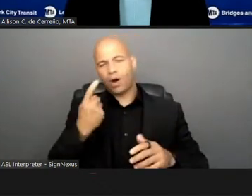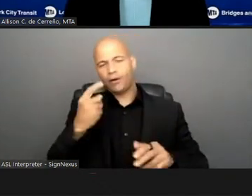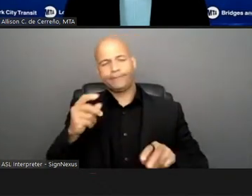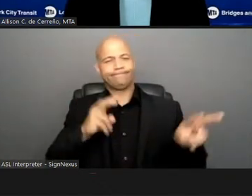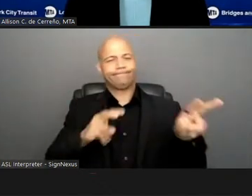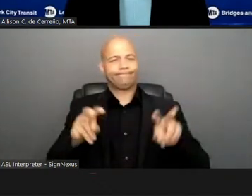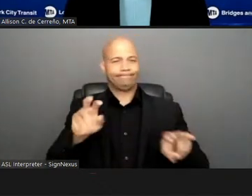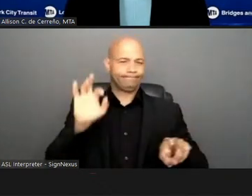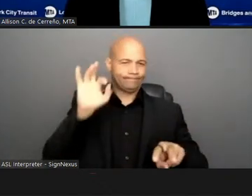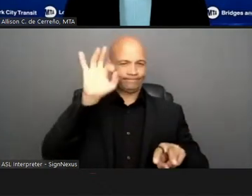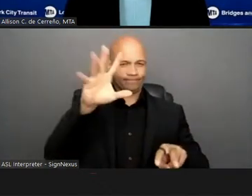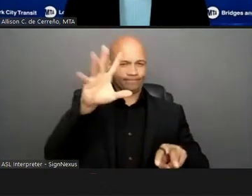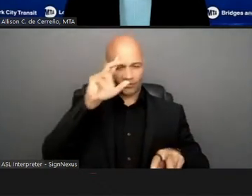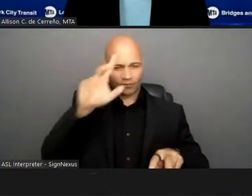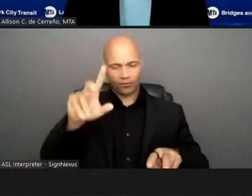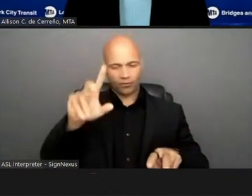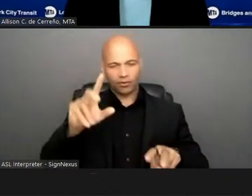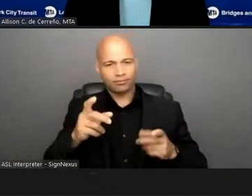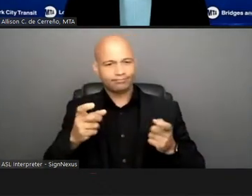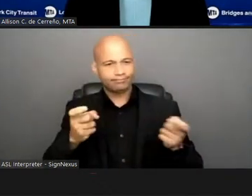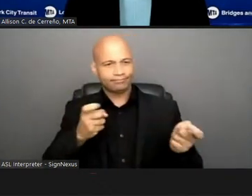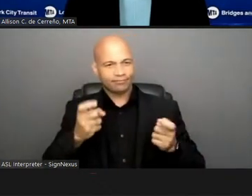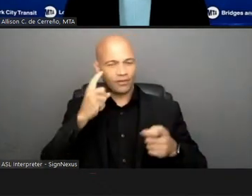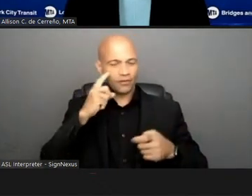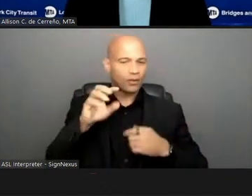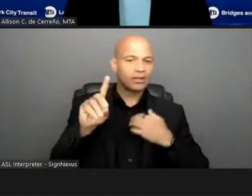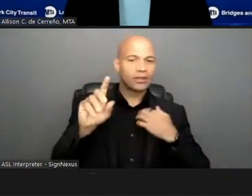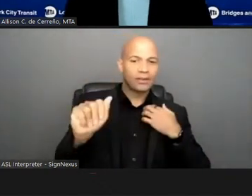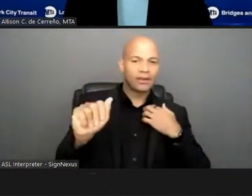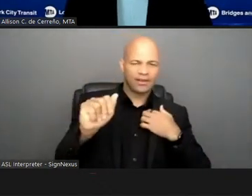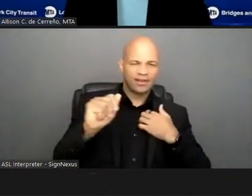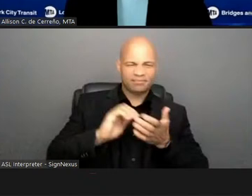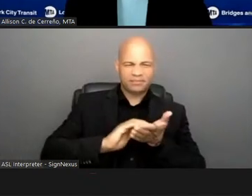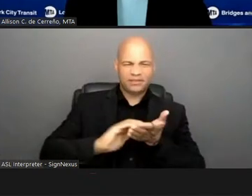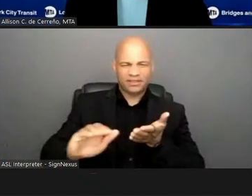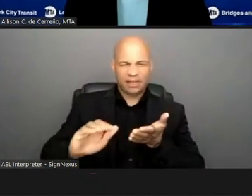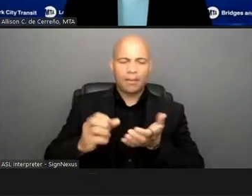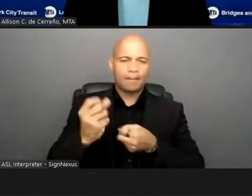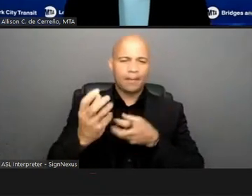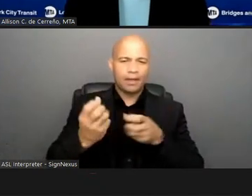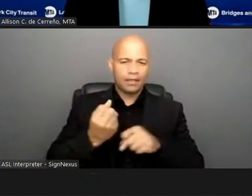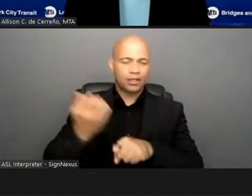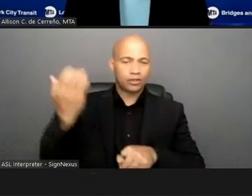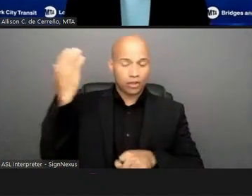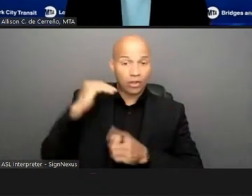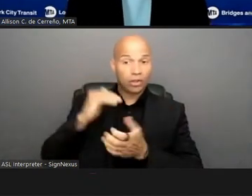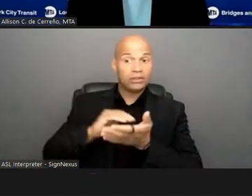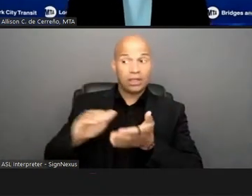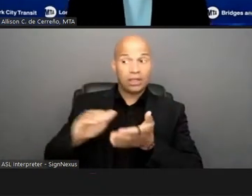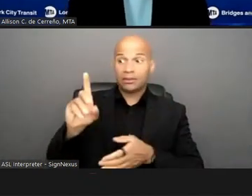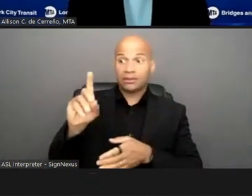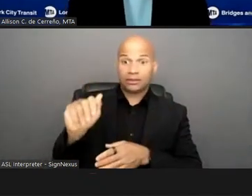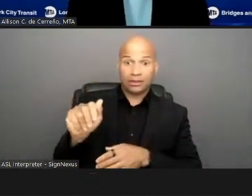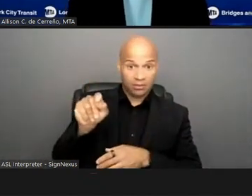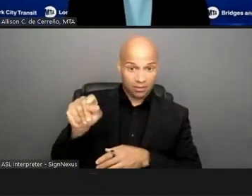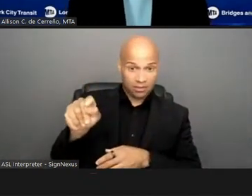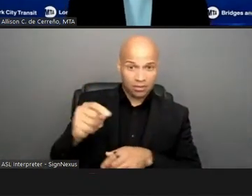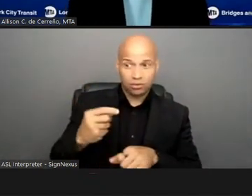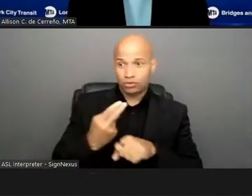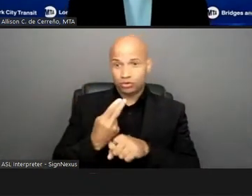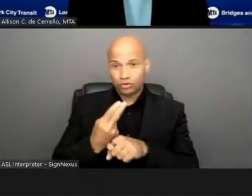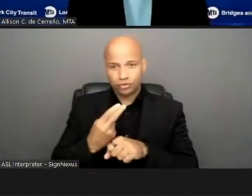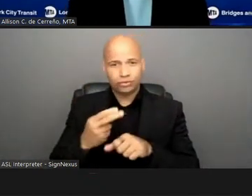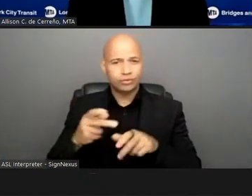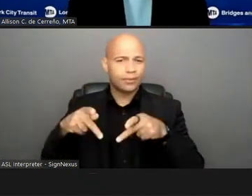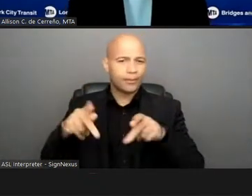the administration of the disability exemptions many years ago exemptions were given to the disabled to utilize permits in